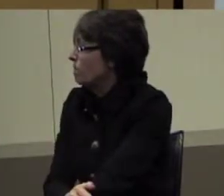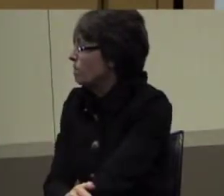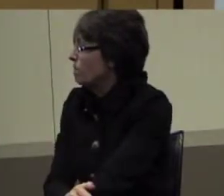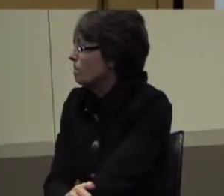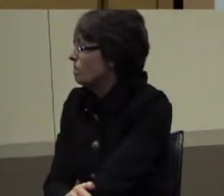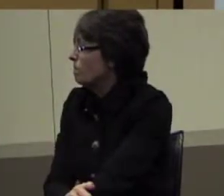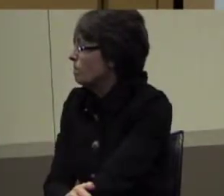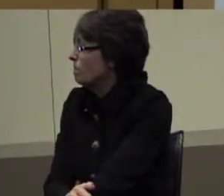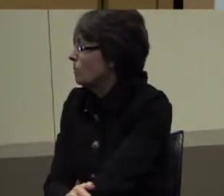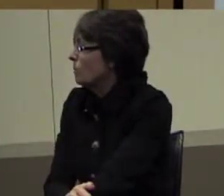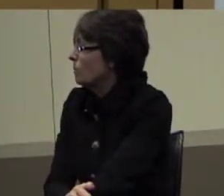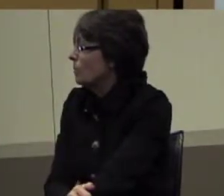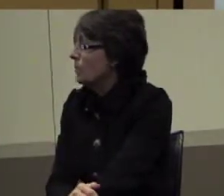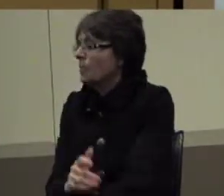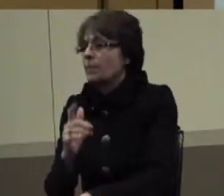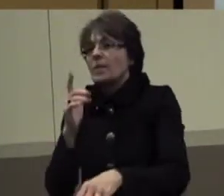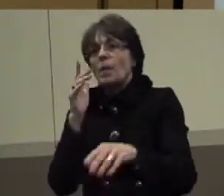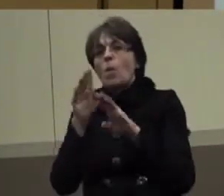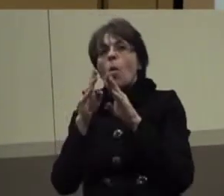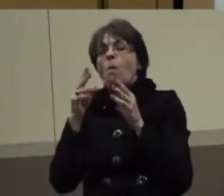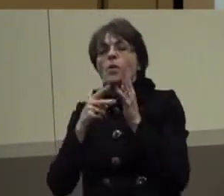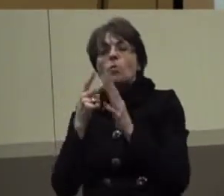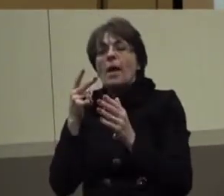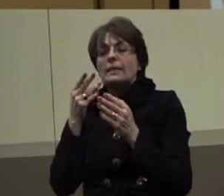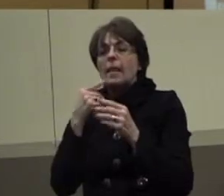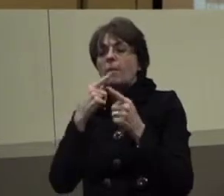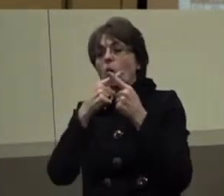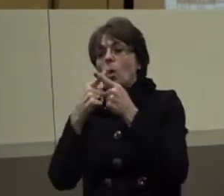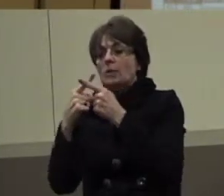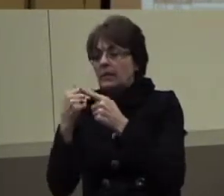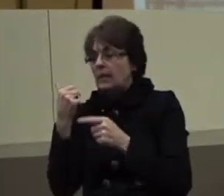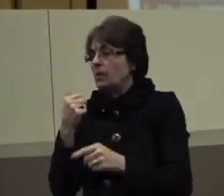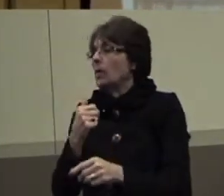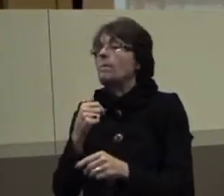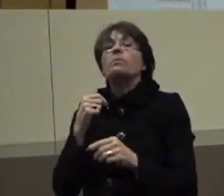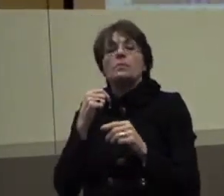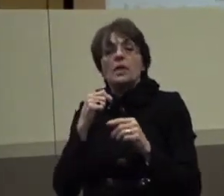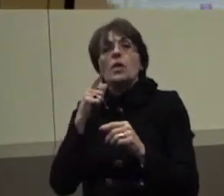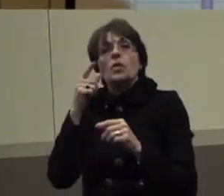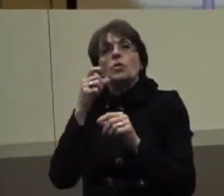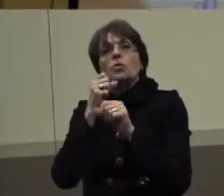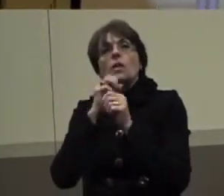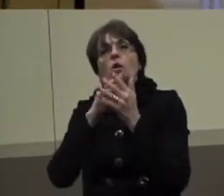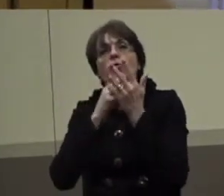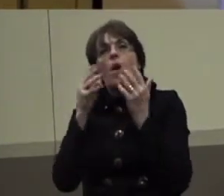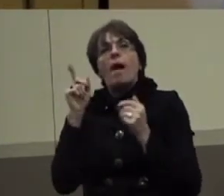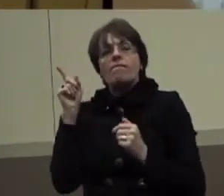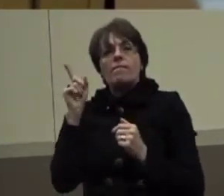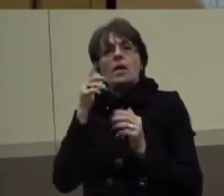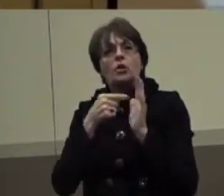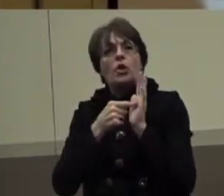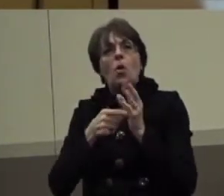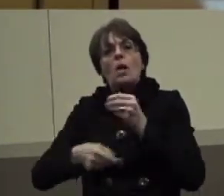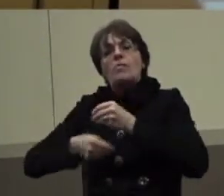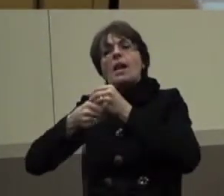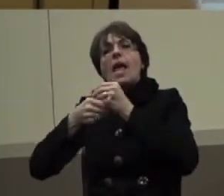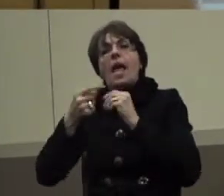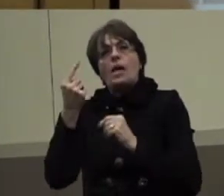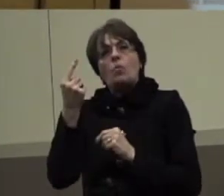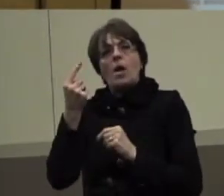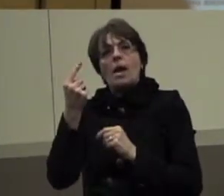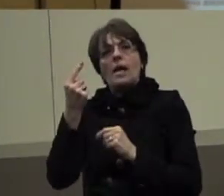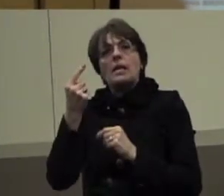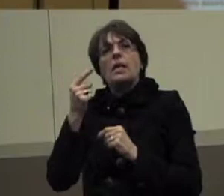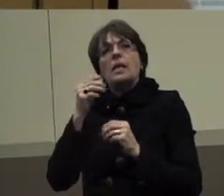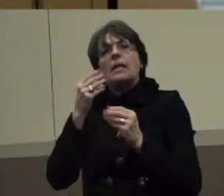It's going to open twice. Let me close that one. There we go. So you get this graph. I'll show you this, and then I'll add one for you. So it